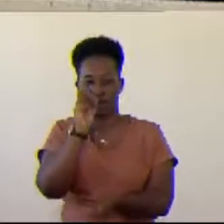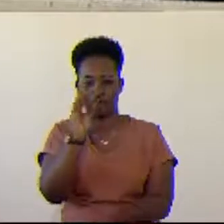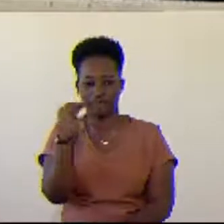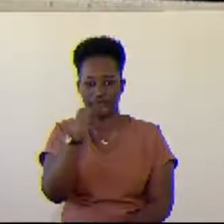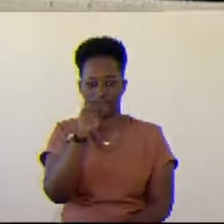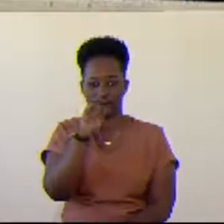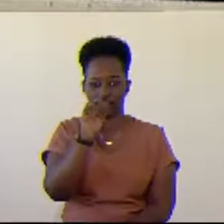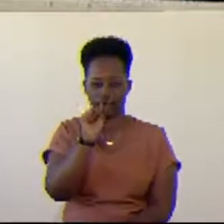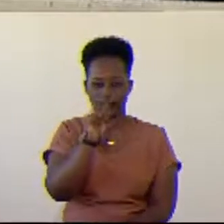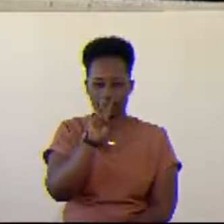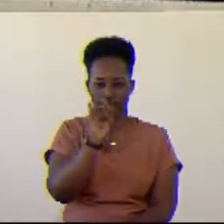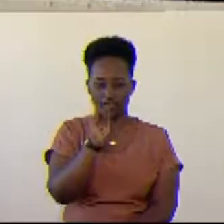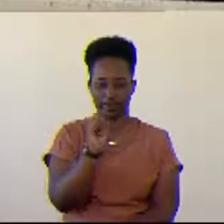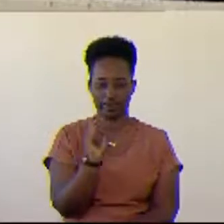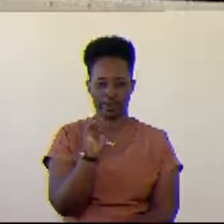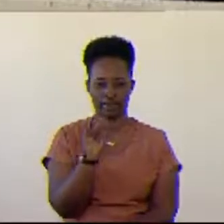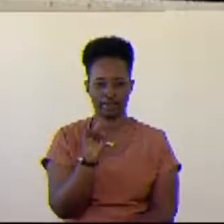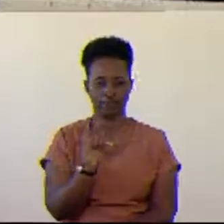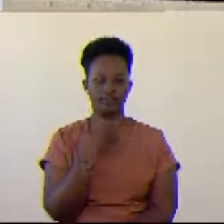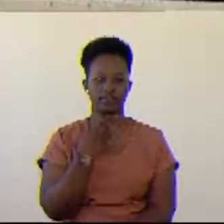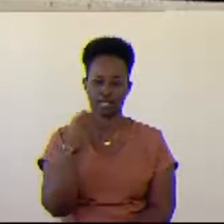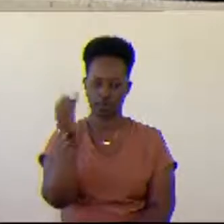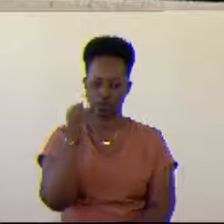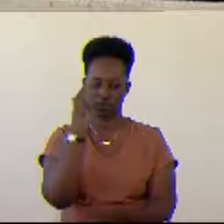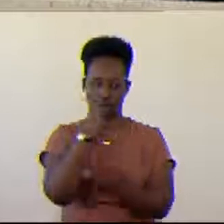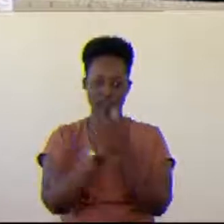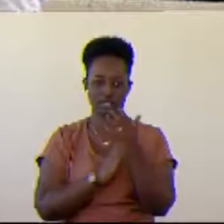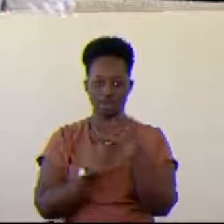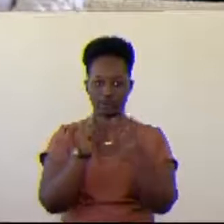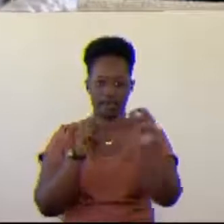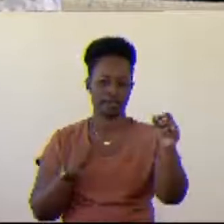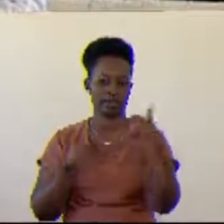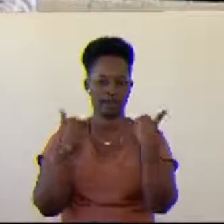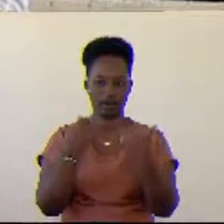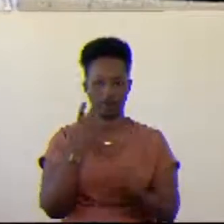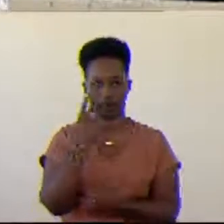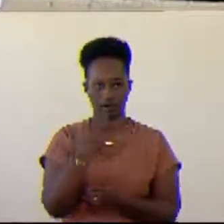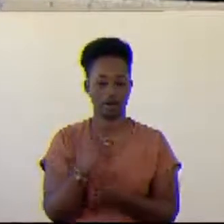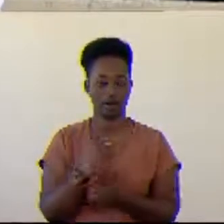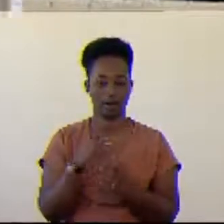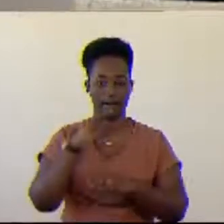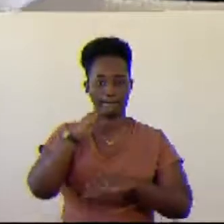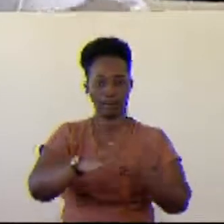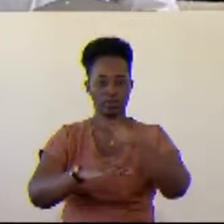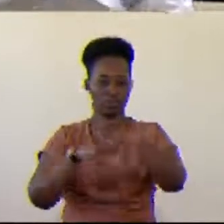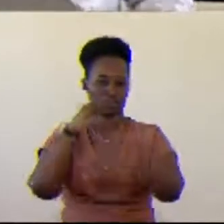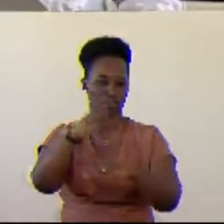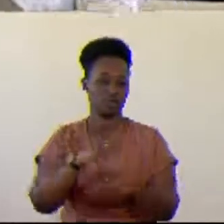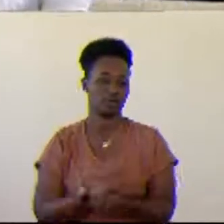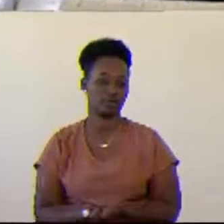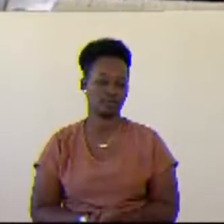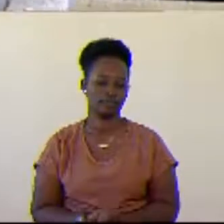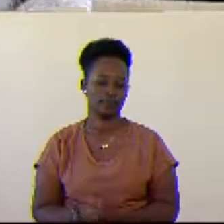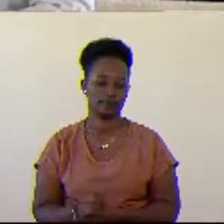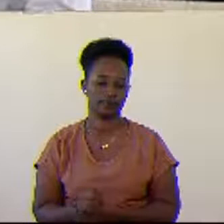am going to work on this side because I need to draw some lines. So let us look at the procedures. Let's look